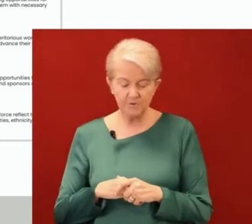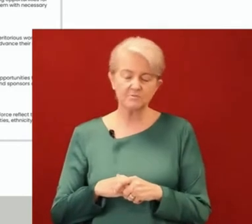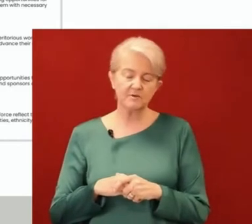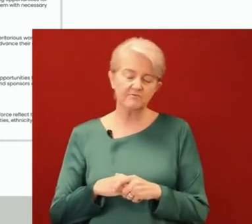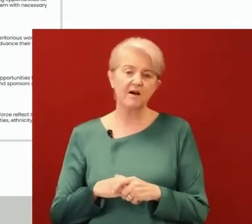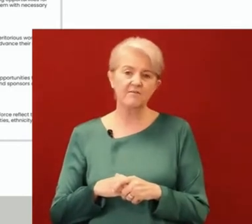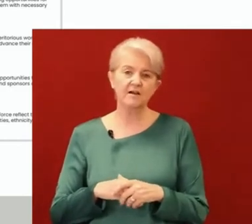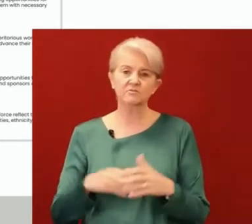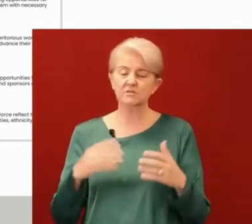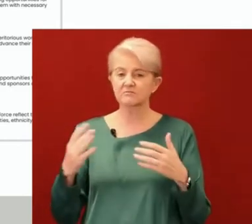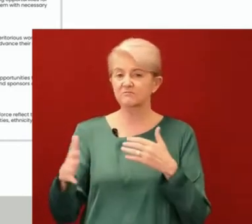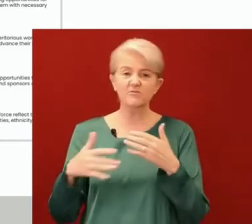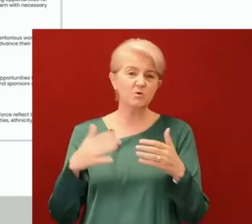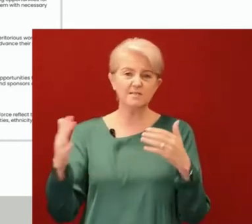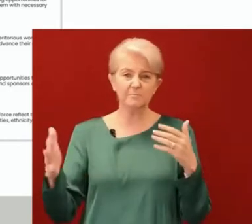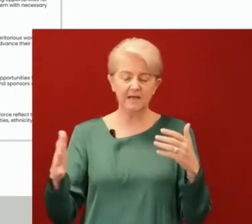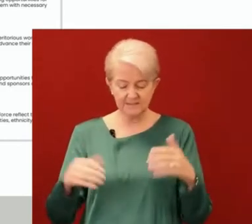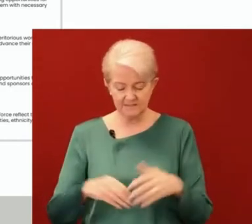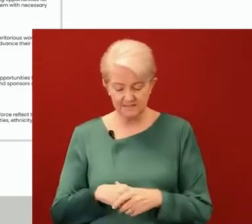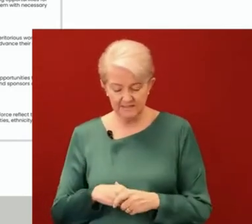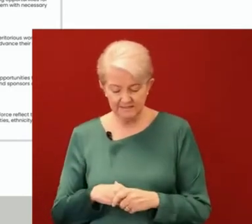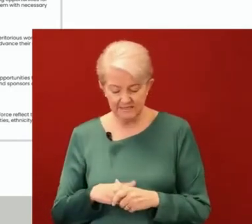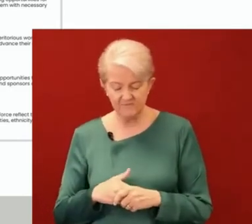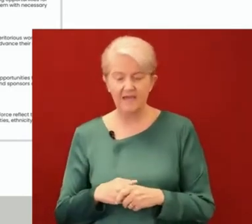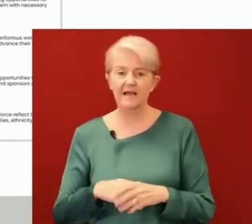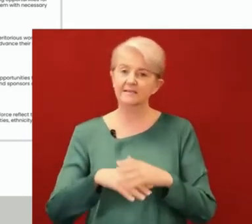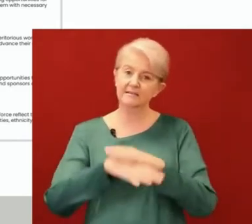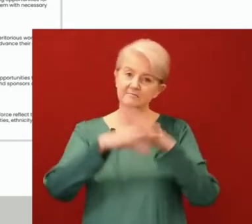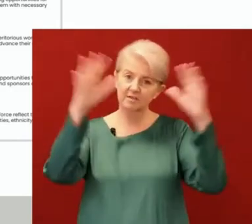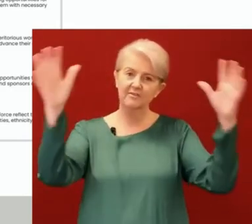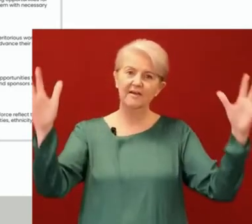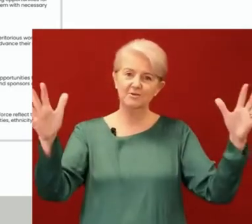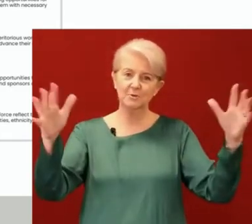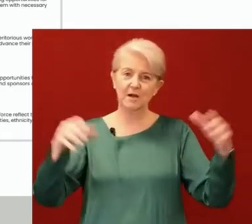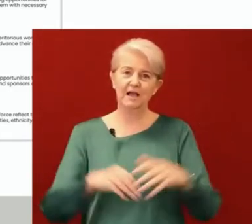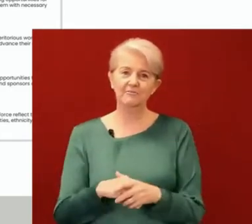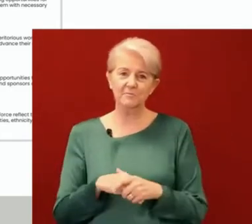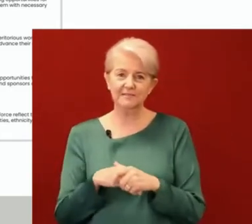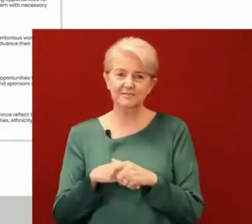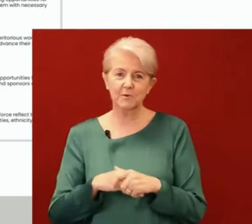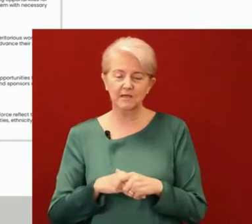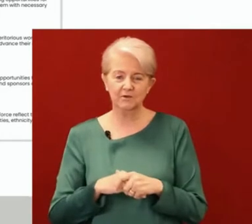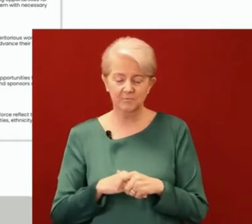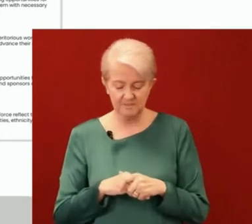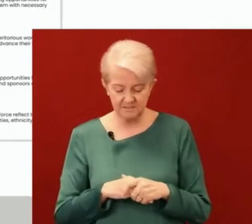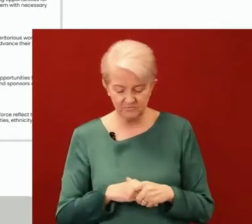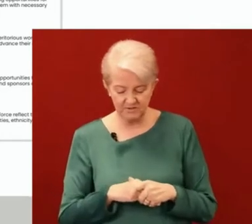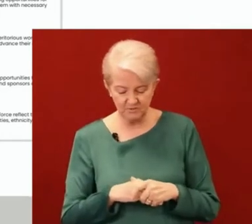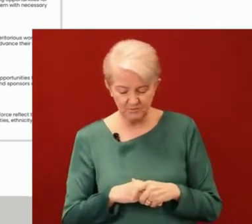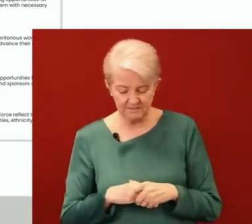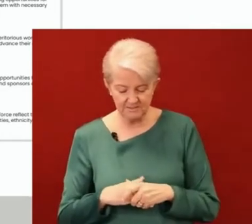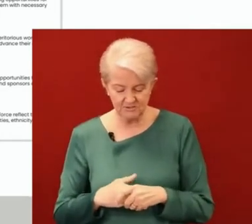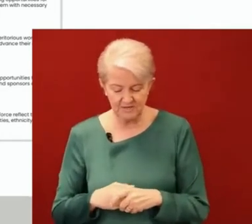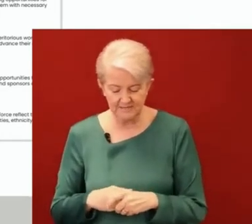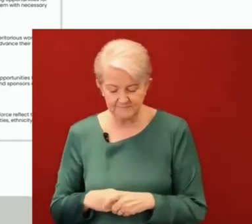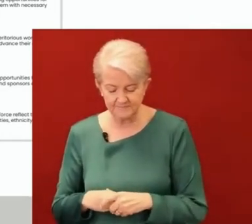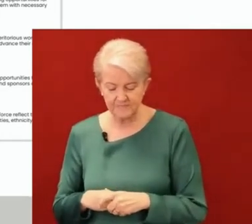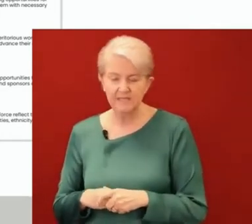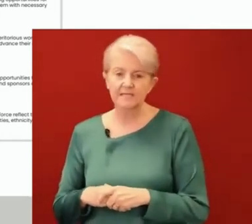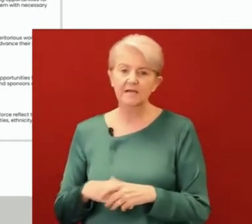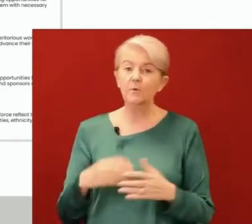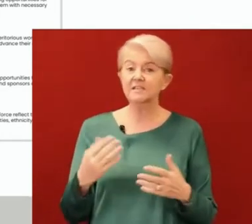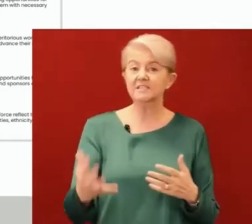and approximately 540 plus live out in that 2.5 million square kilometres in regional West